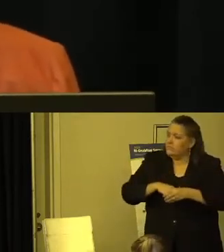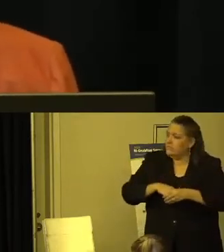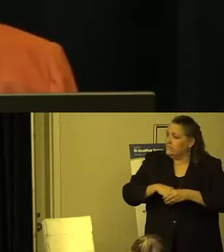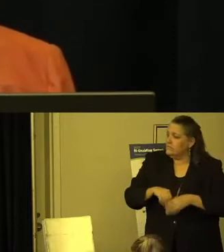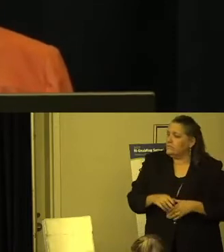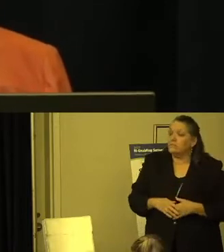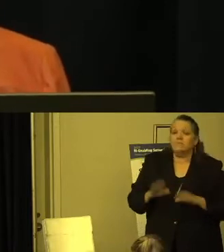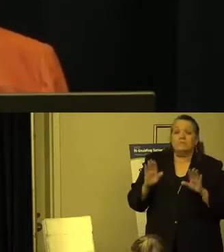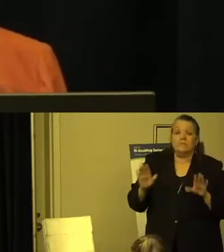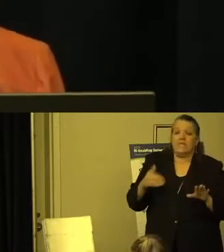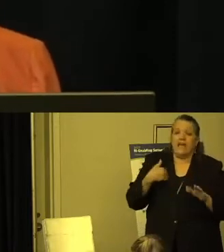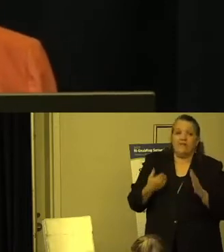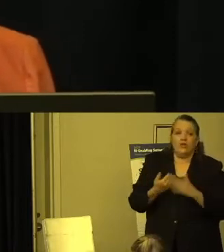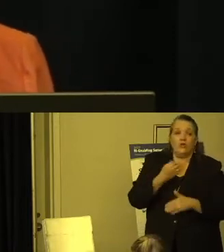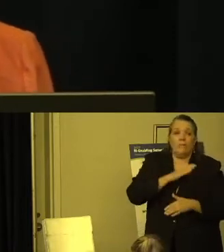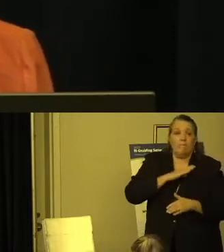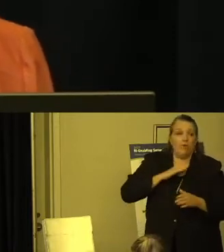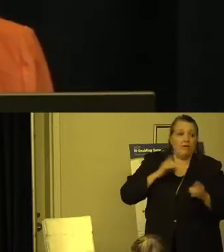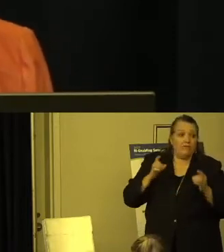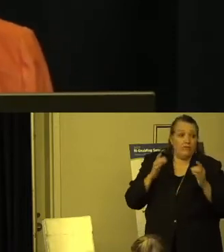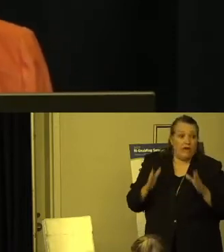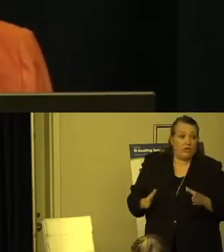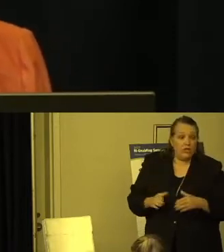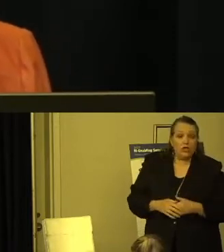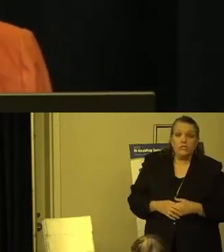board of directors that had its